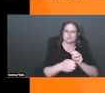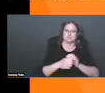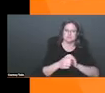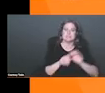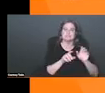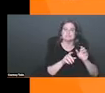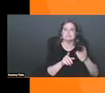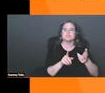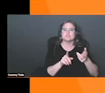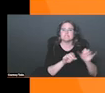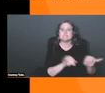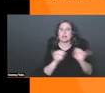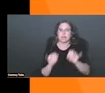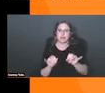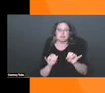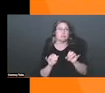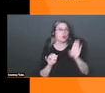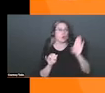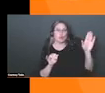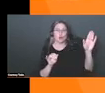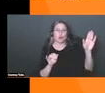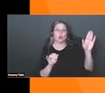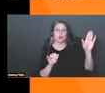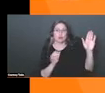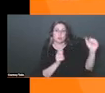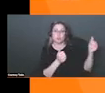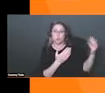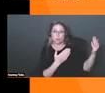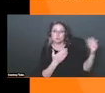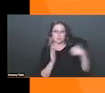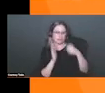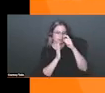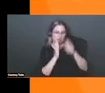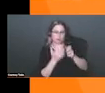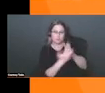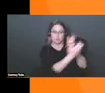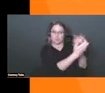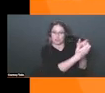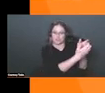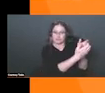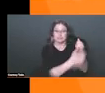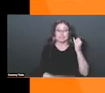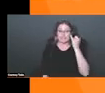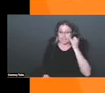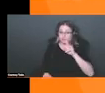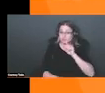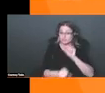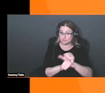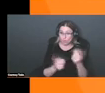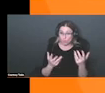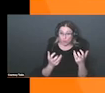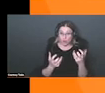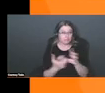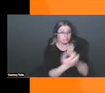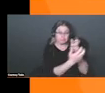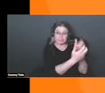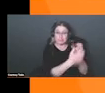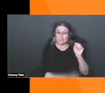for. So once I've decided that it's a good fit, that I want to pursue it,